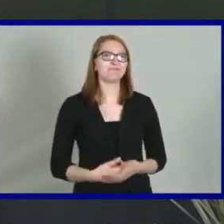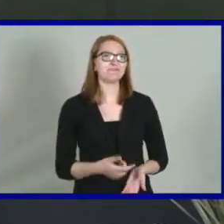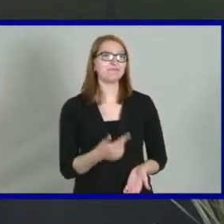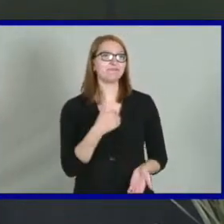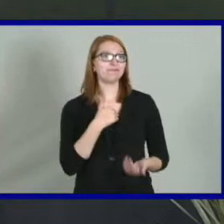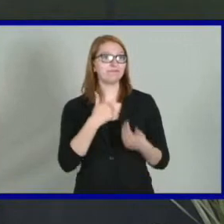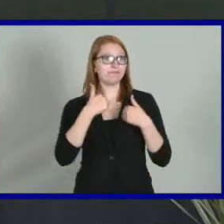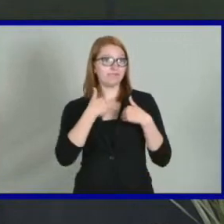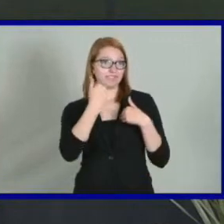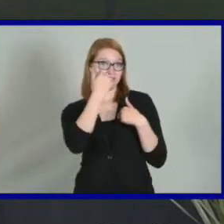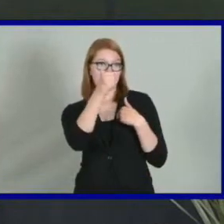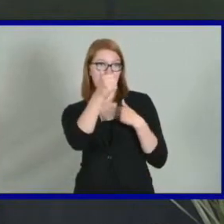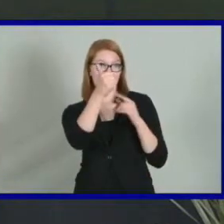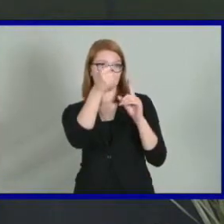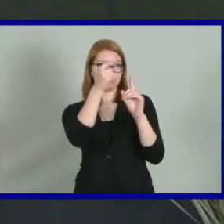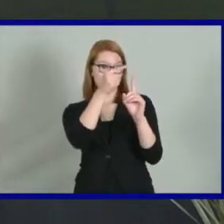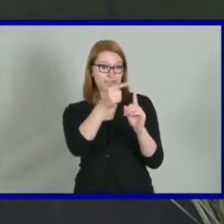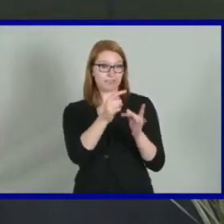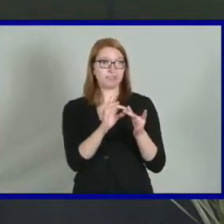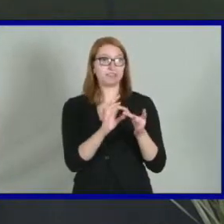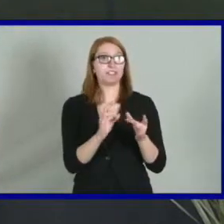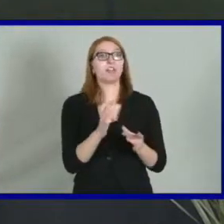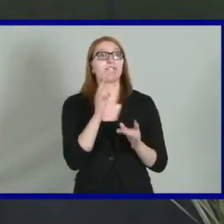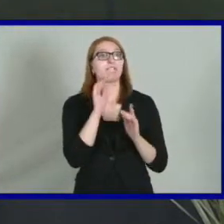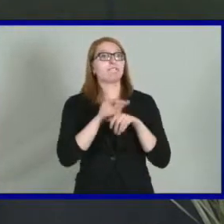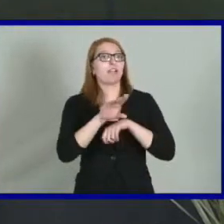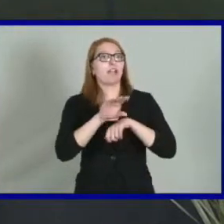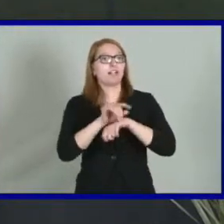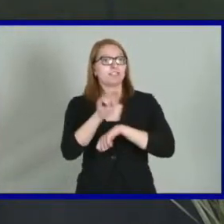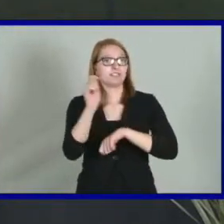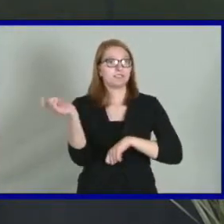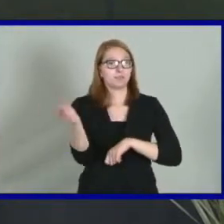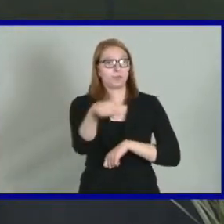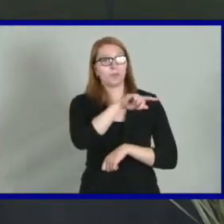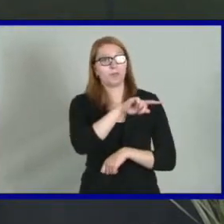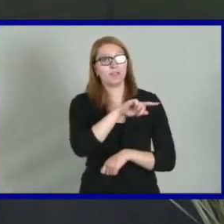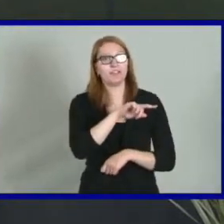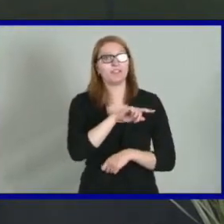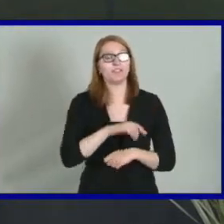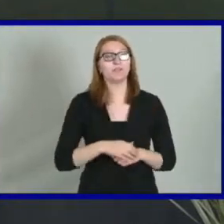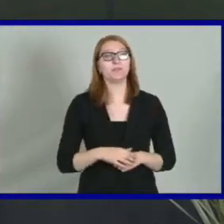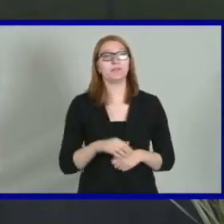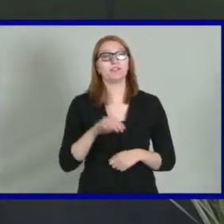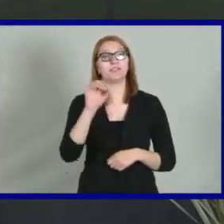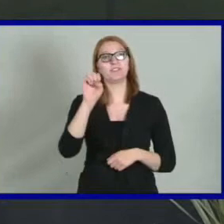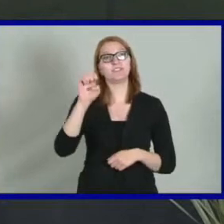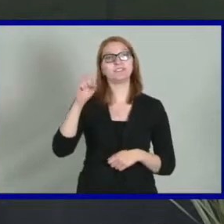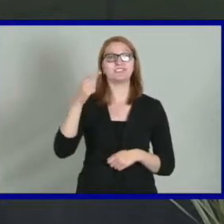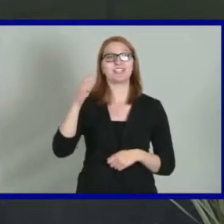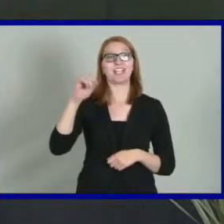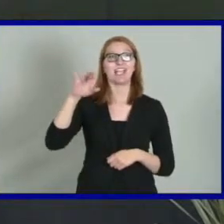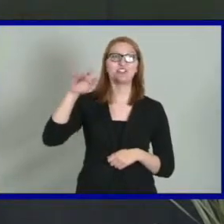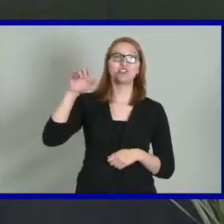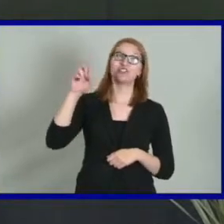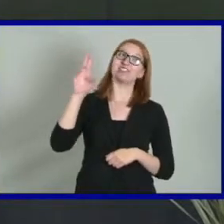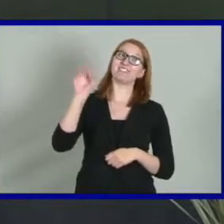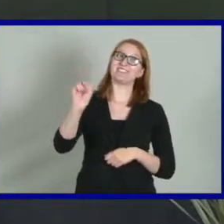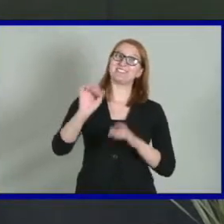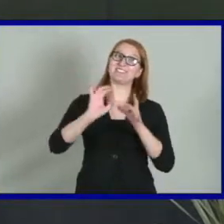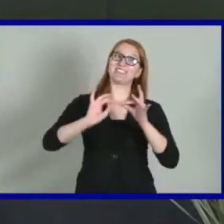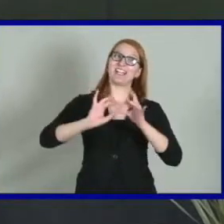I've got 10 pieces of advice I want to give each of you, sagacious sayings that maybe will help